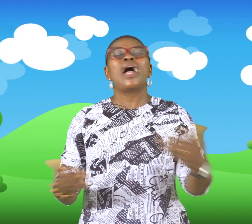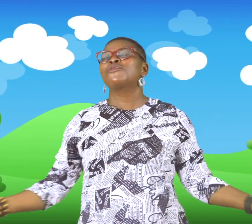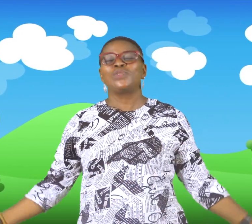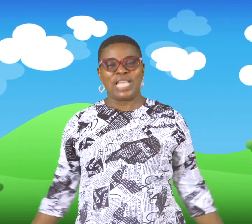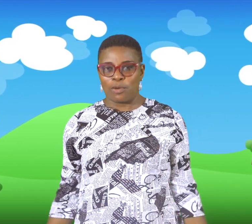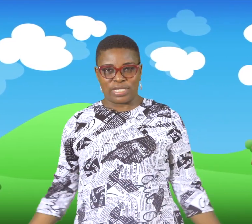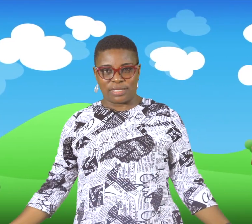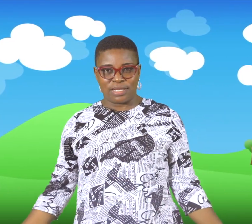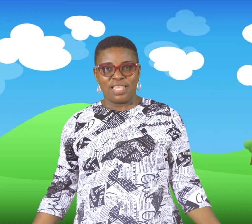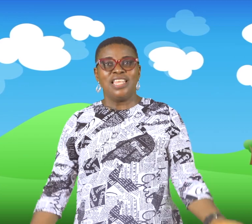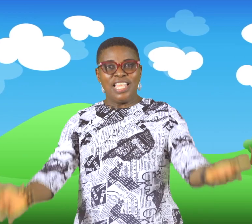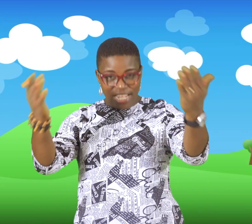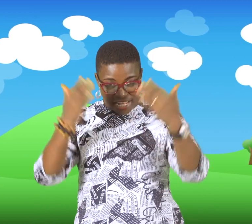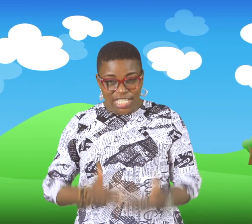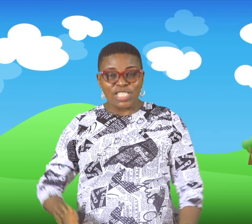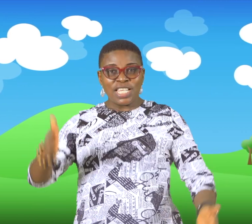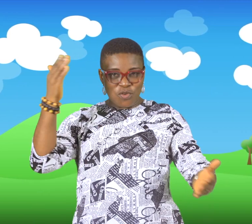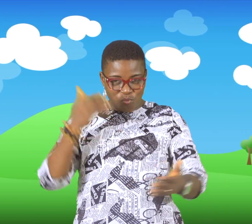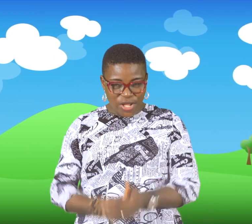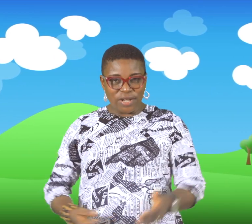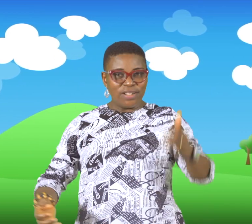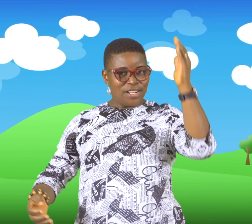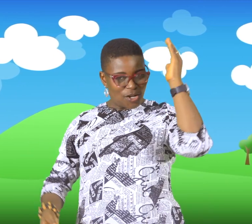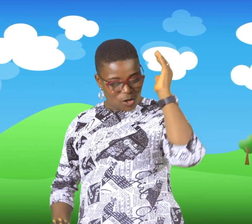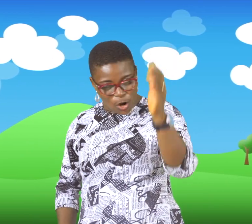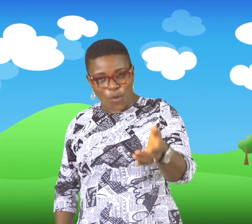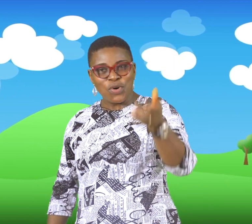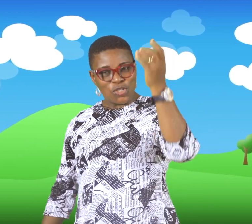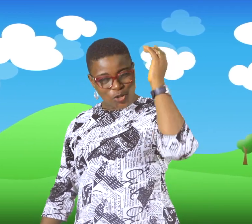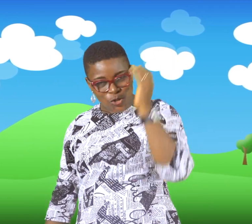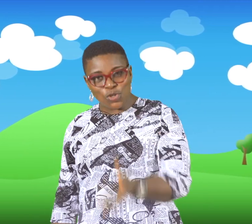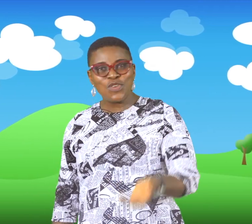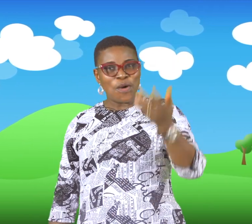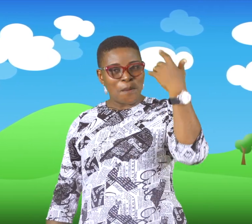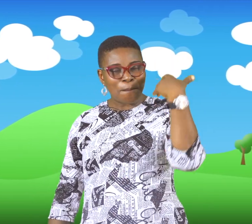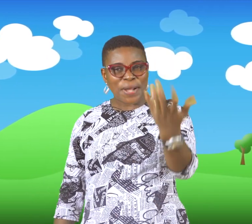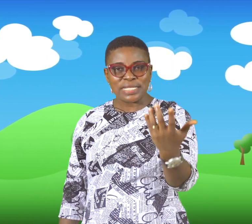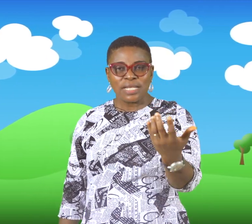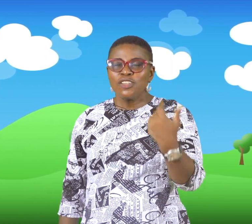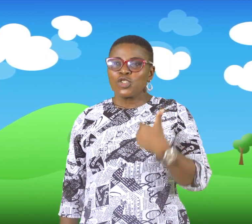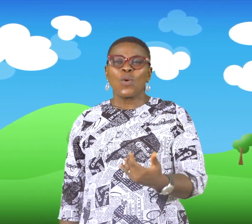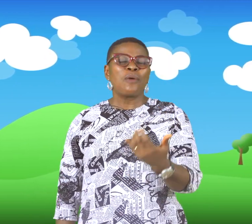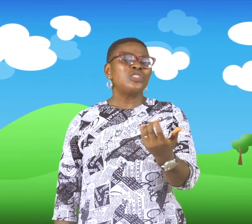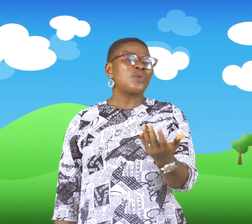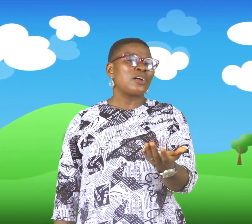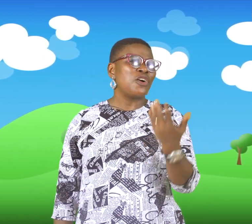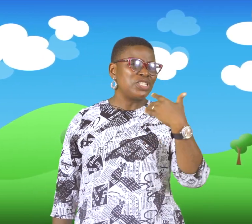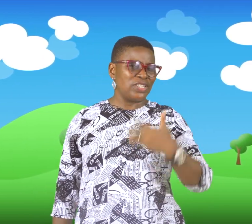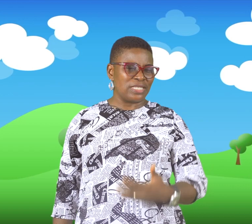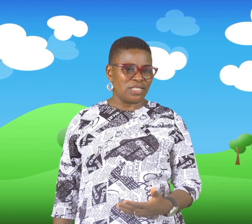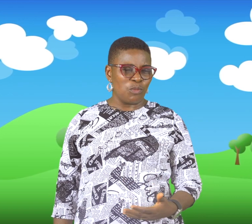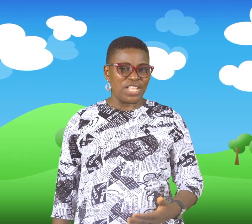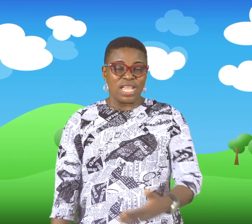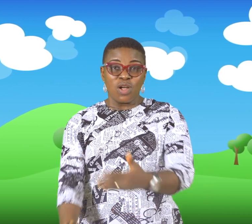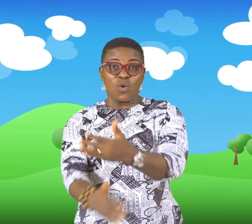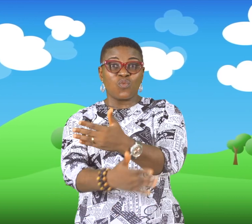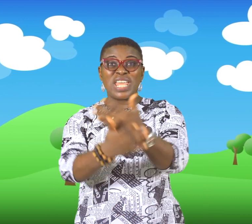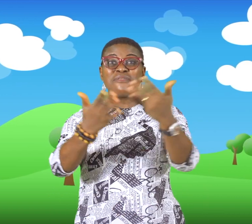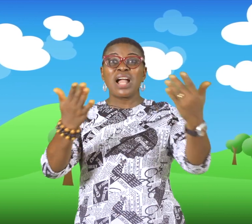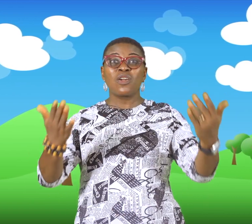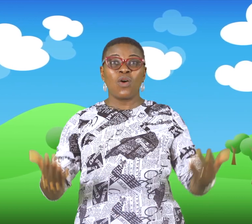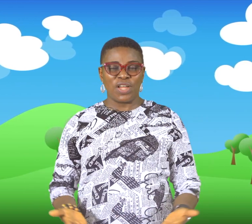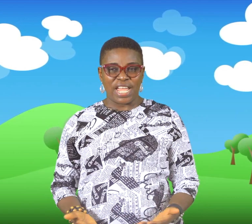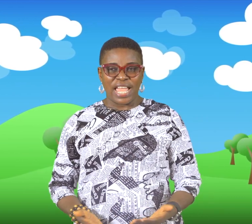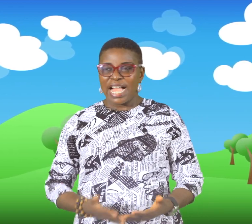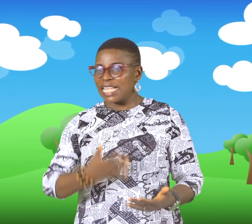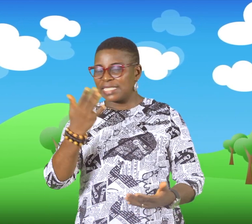You don't have to doubt it. It will come to pass. So I want to encourage us this morning.